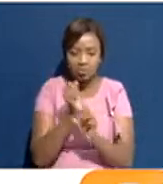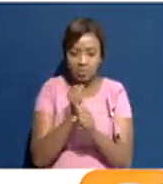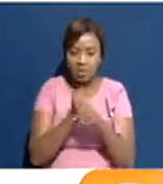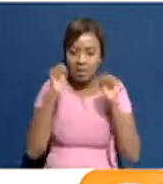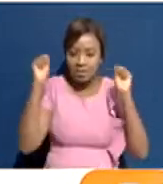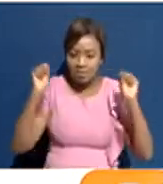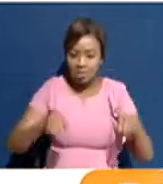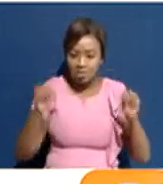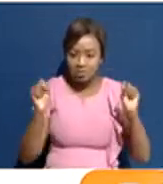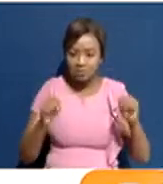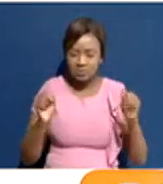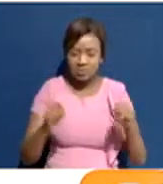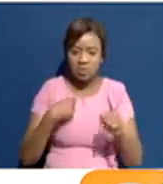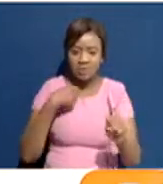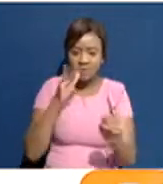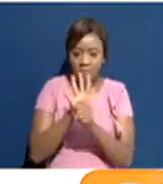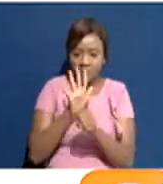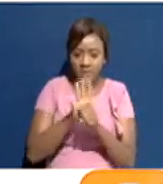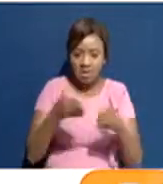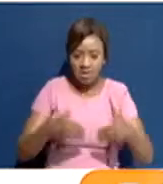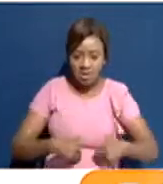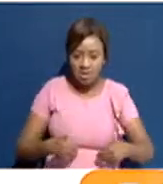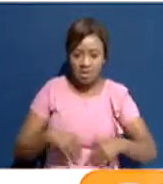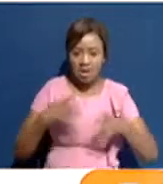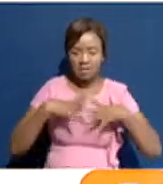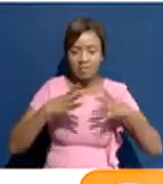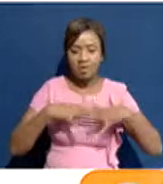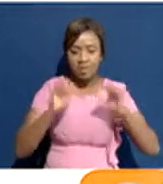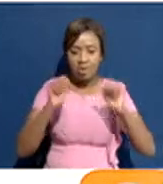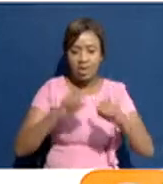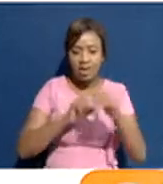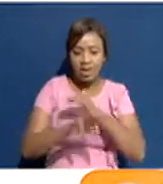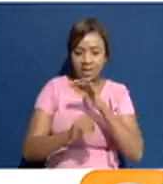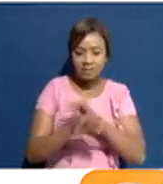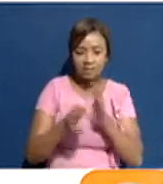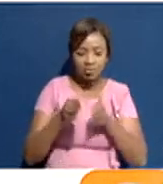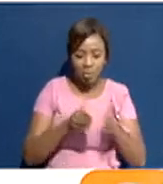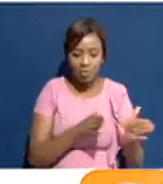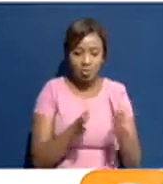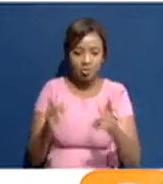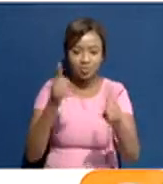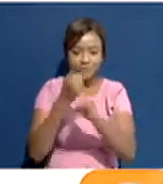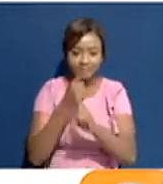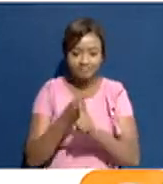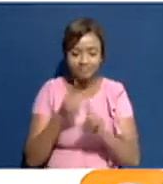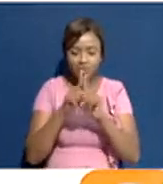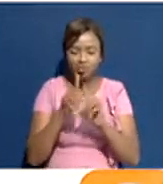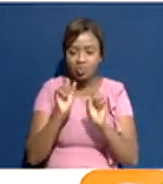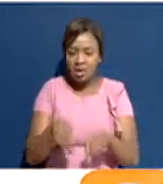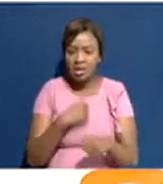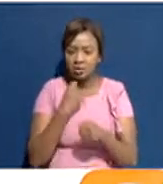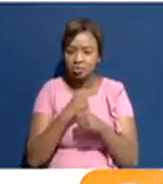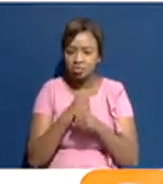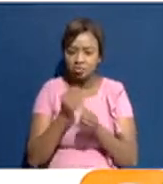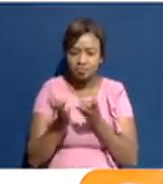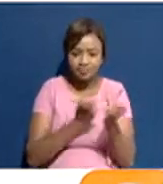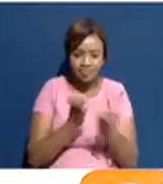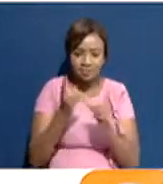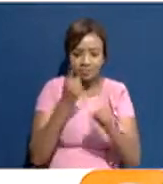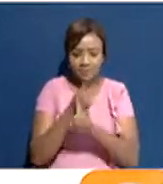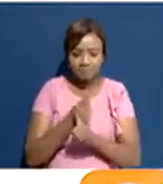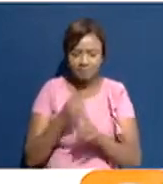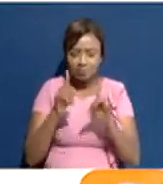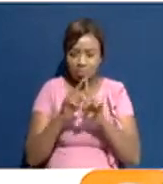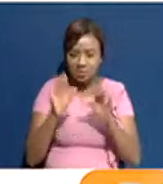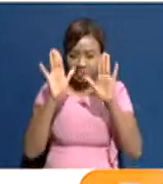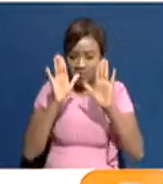for millions of young people to access opportunities, to do business. It is very important